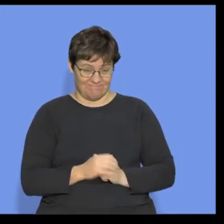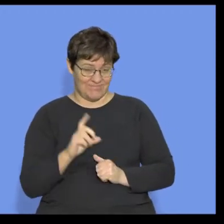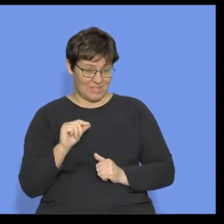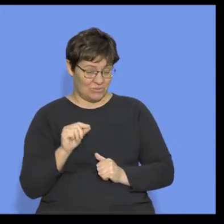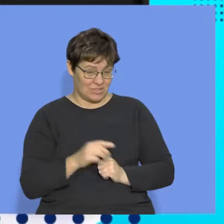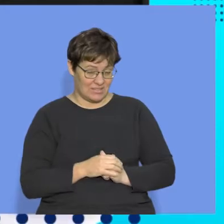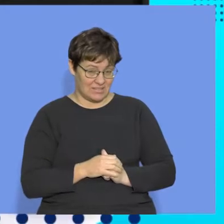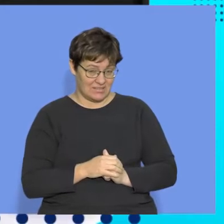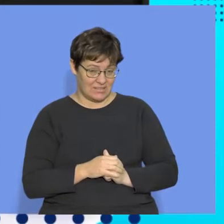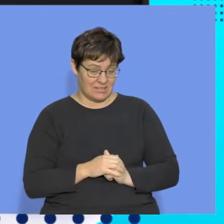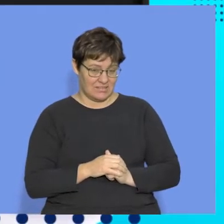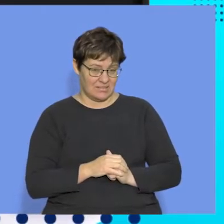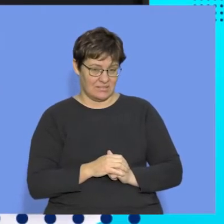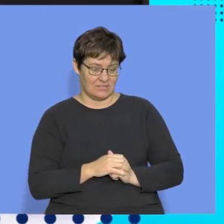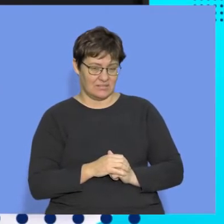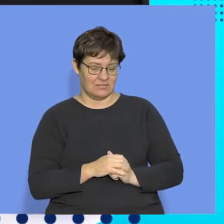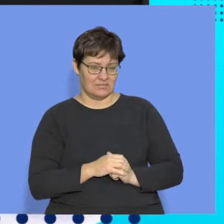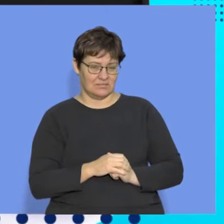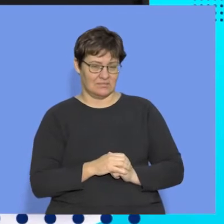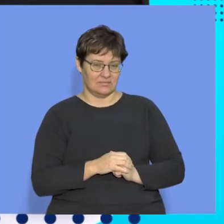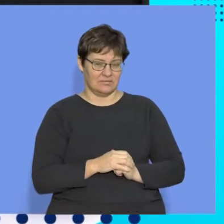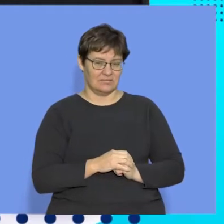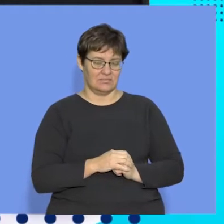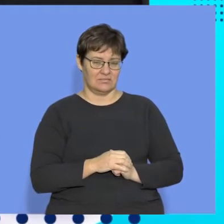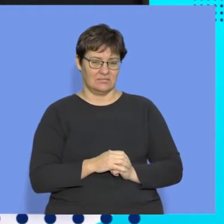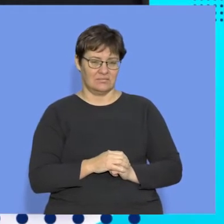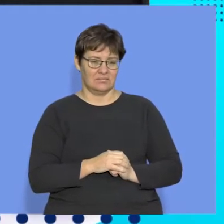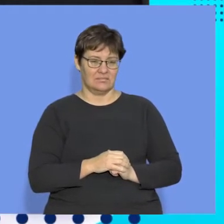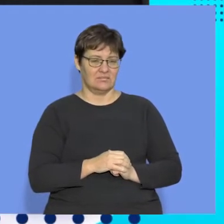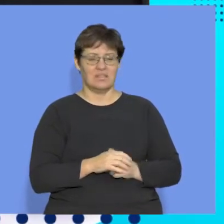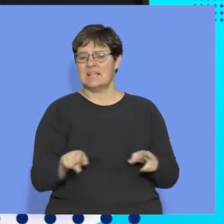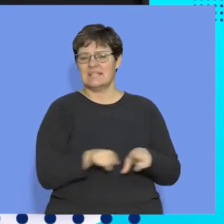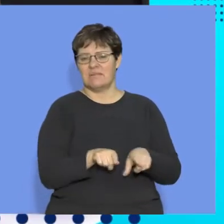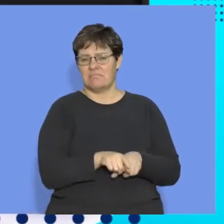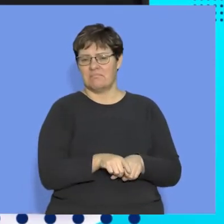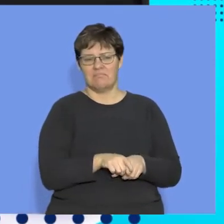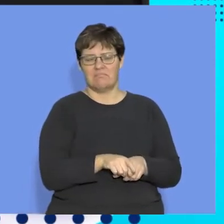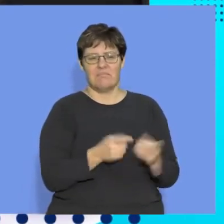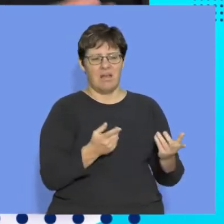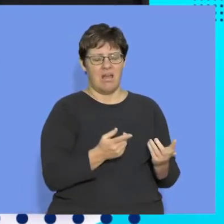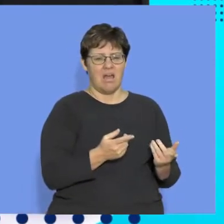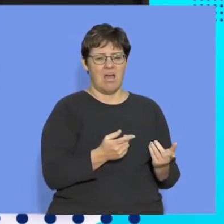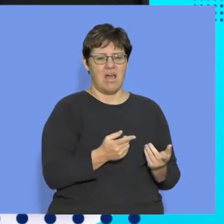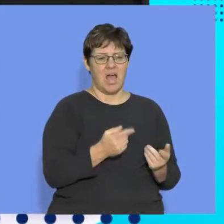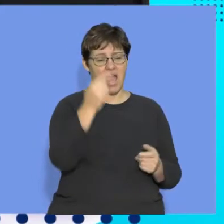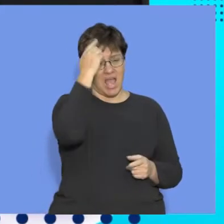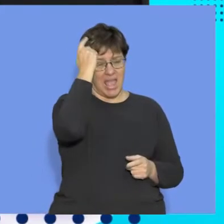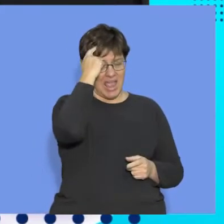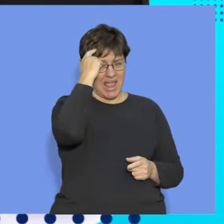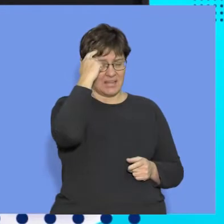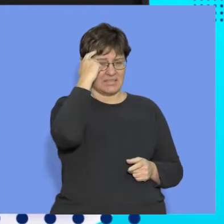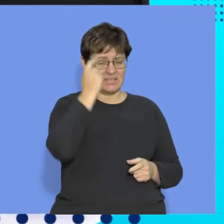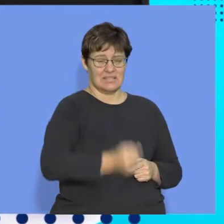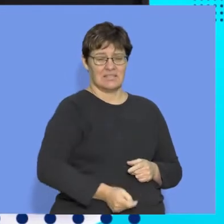Interesting. It's not easier than a coin, because a coin, my outcome is tail or head. We